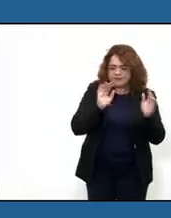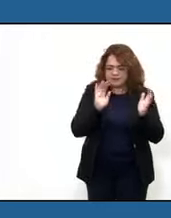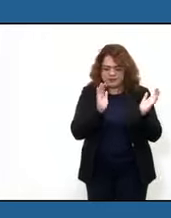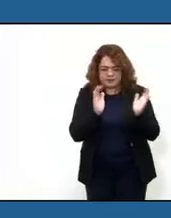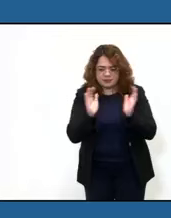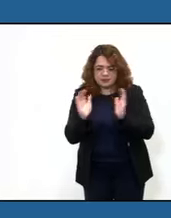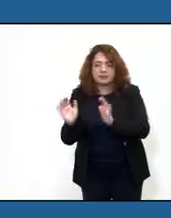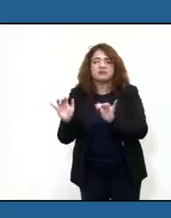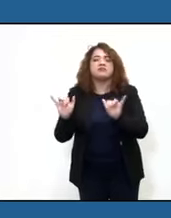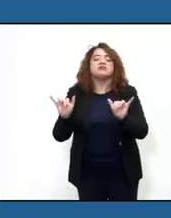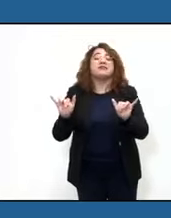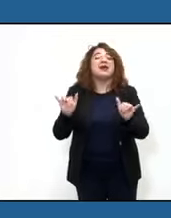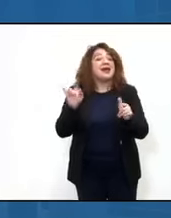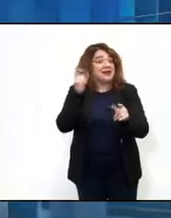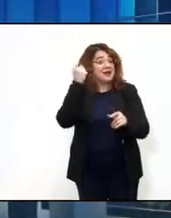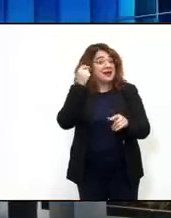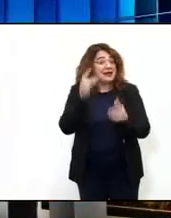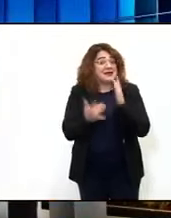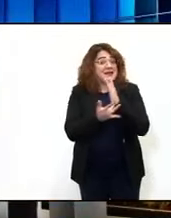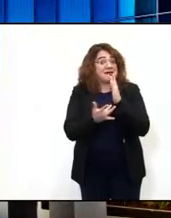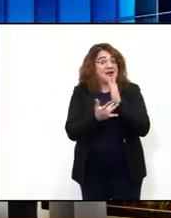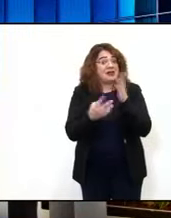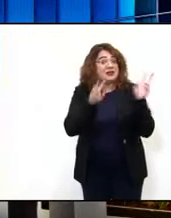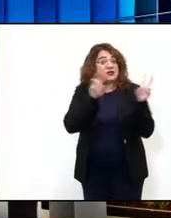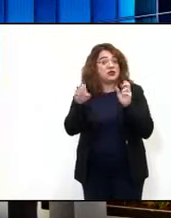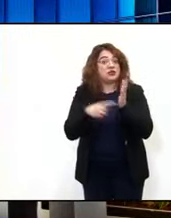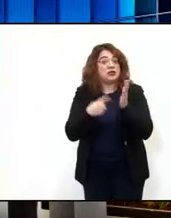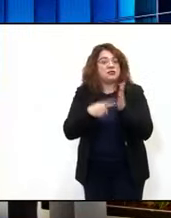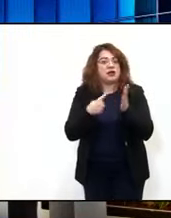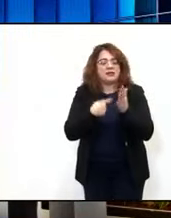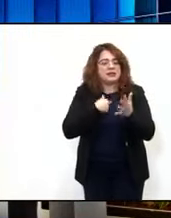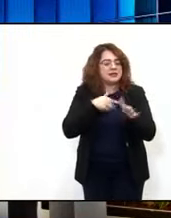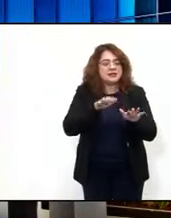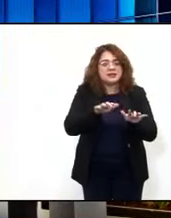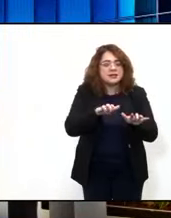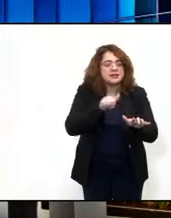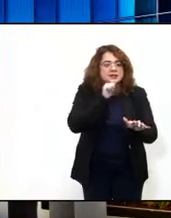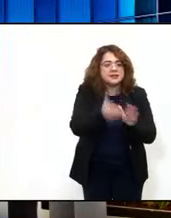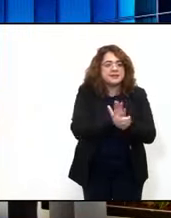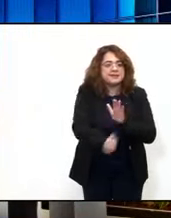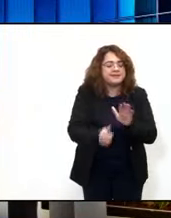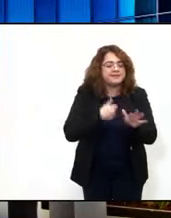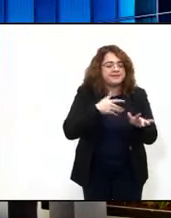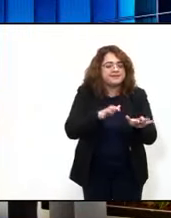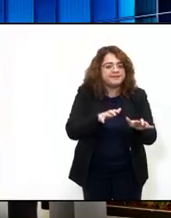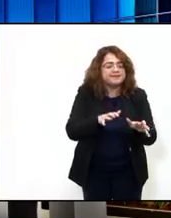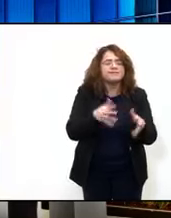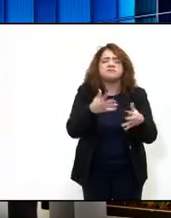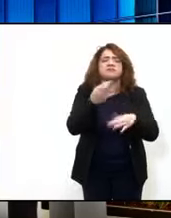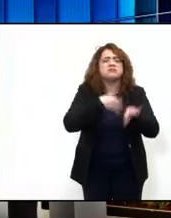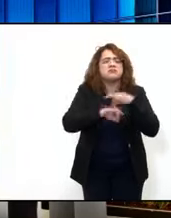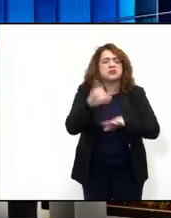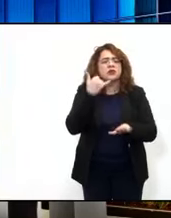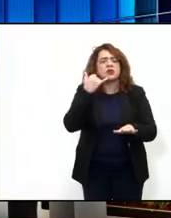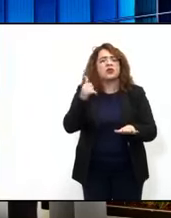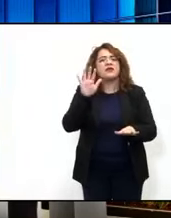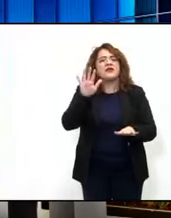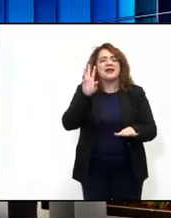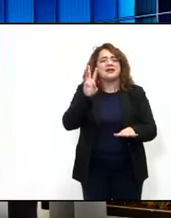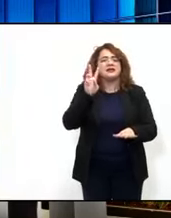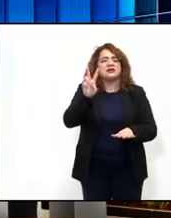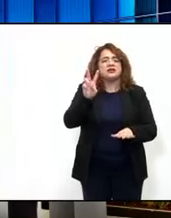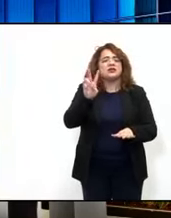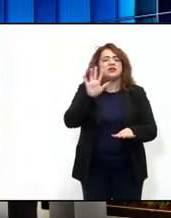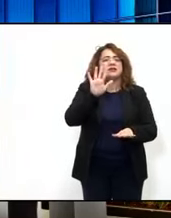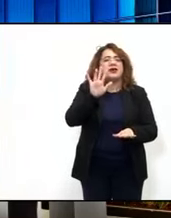are technology issues about the ability to sign up for vaccine, we ask that people call our helpline at